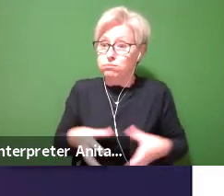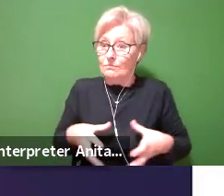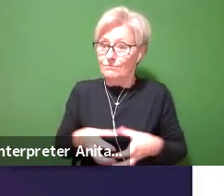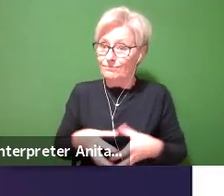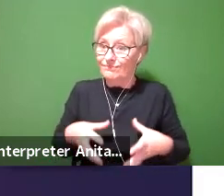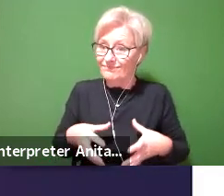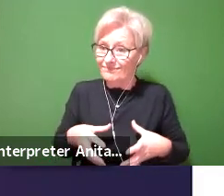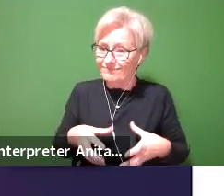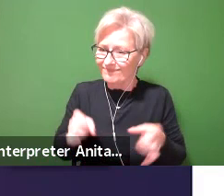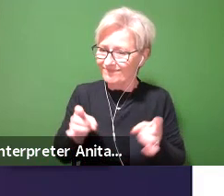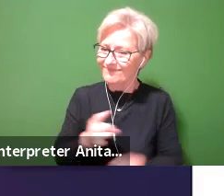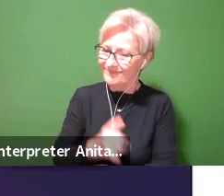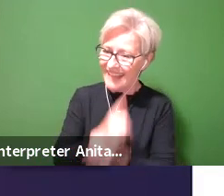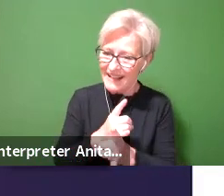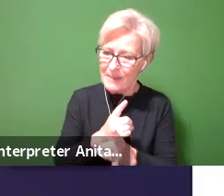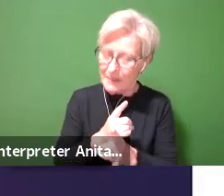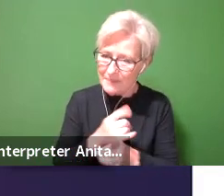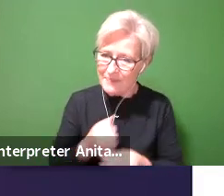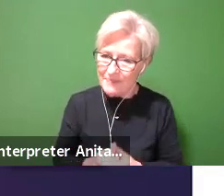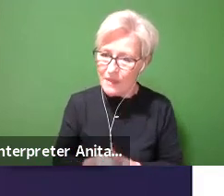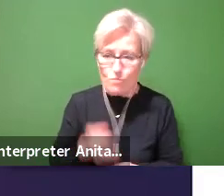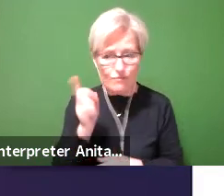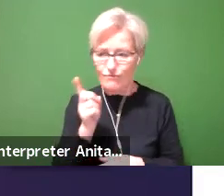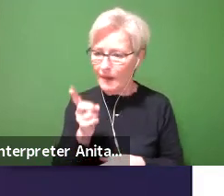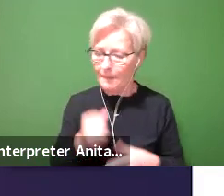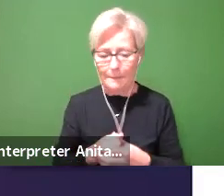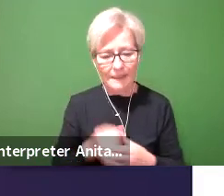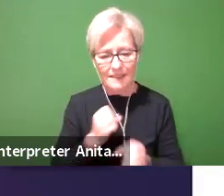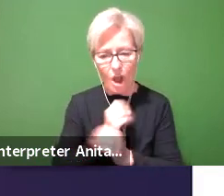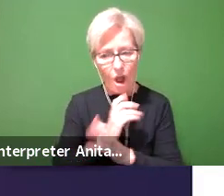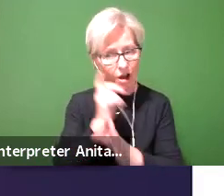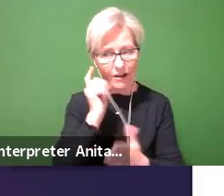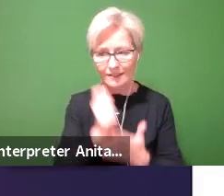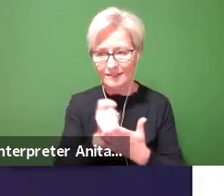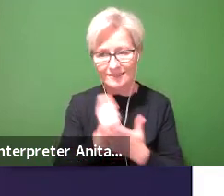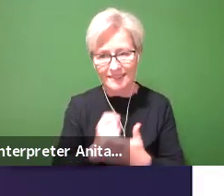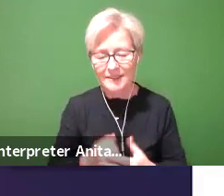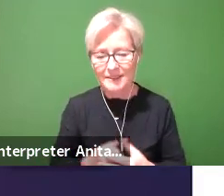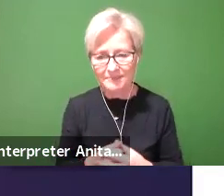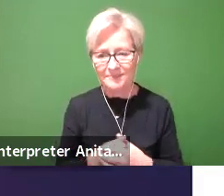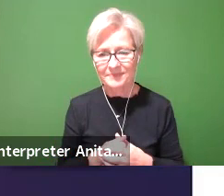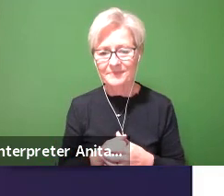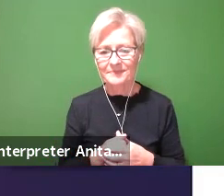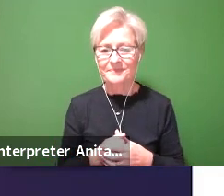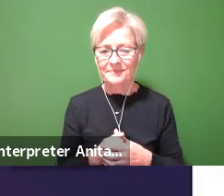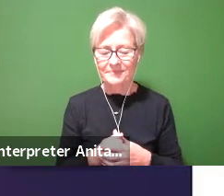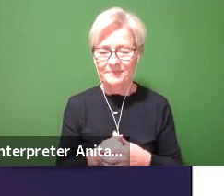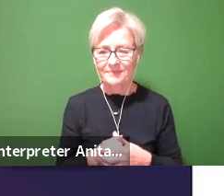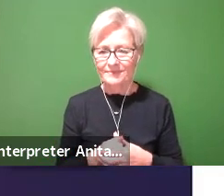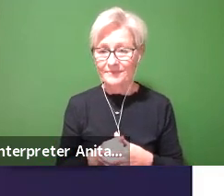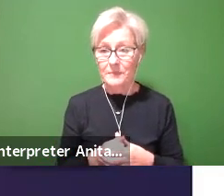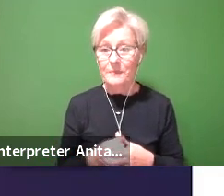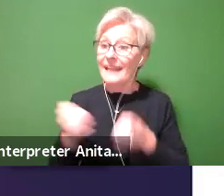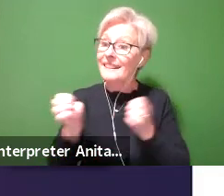gold standard treatment. It has been recommended in the NICE guidelines on the management of urinary incontinence. And the